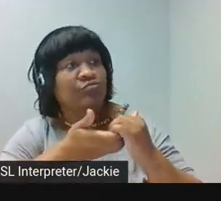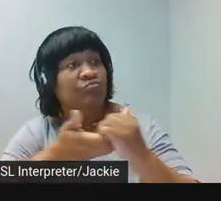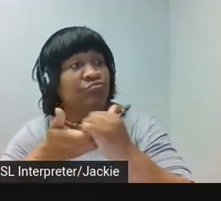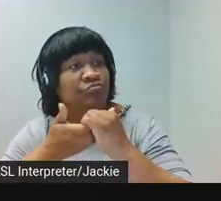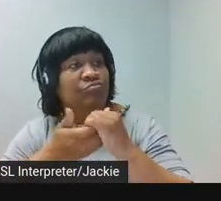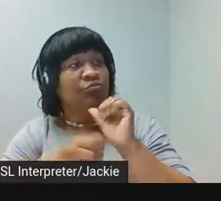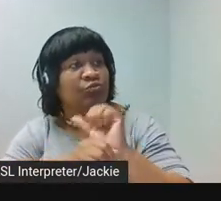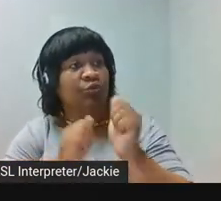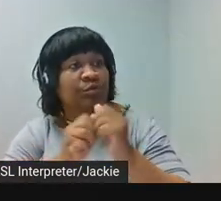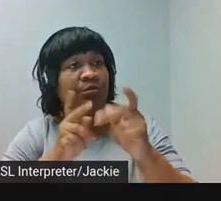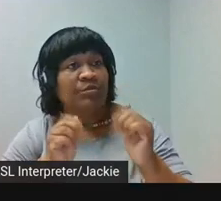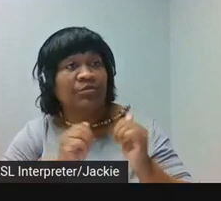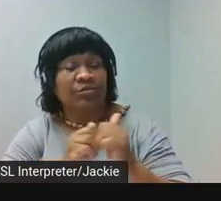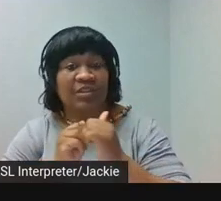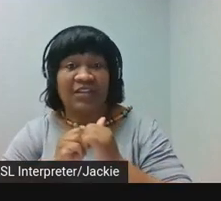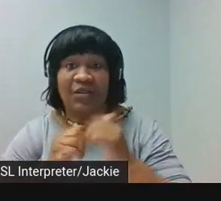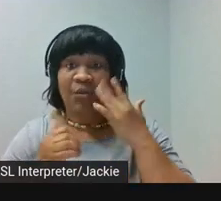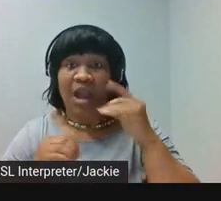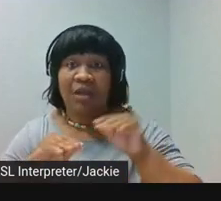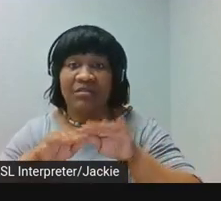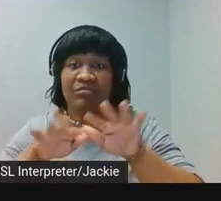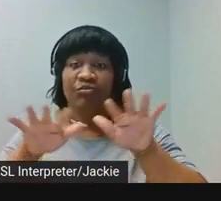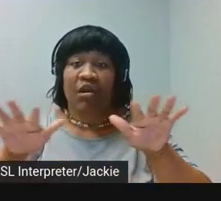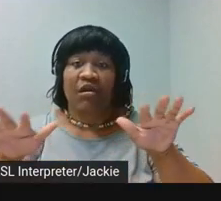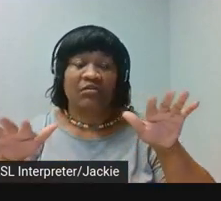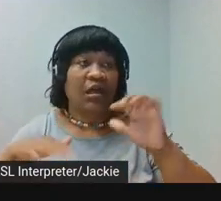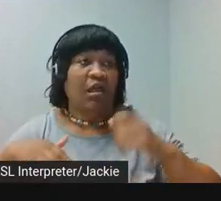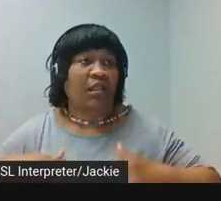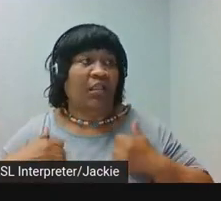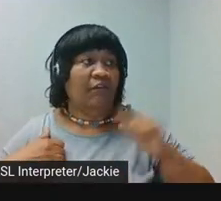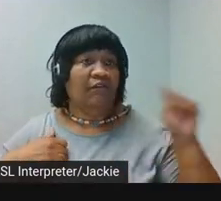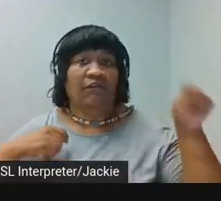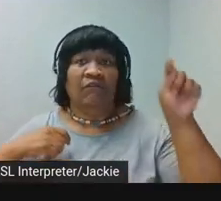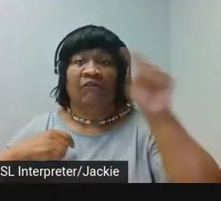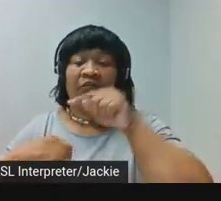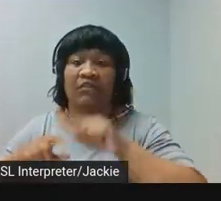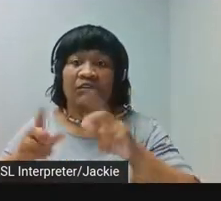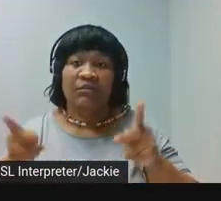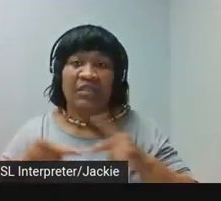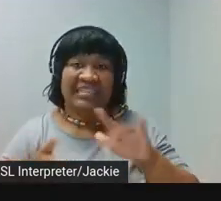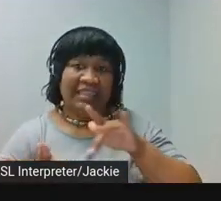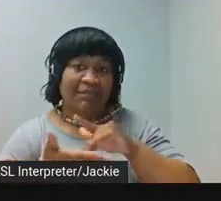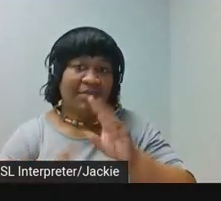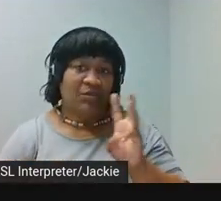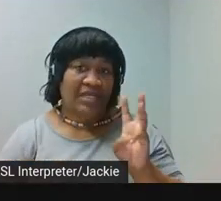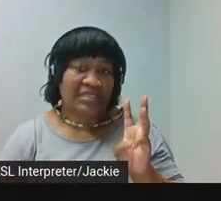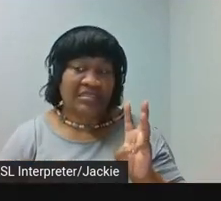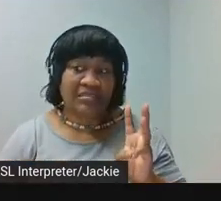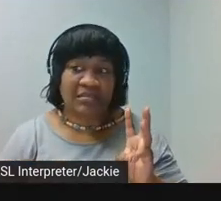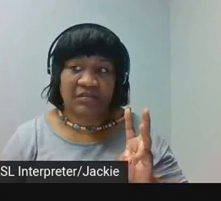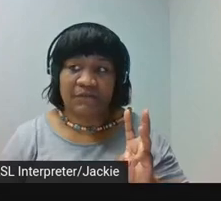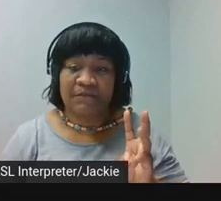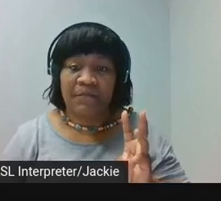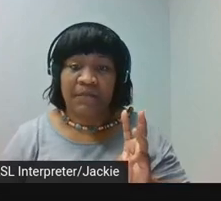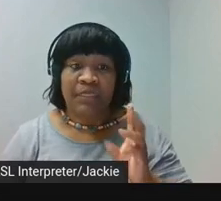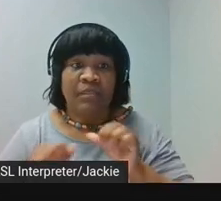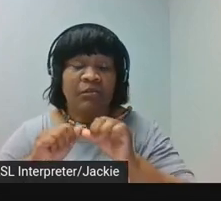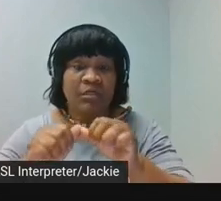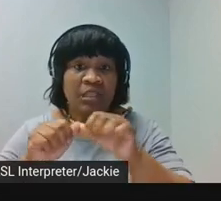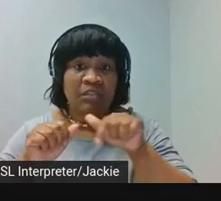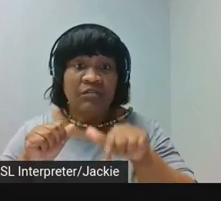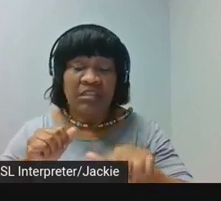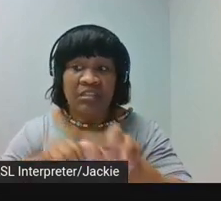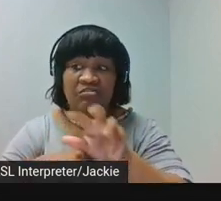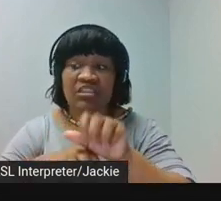together by being sprawled out in these large communities that we have in the Midwest. To continue this